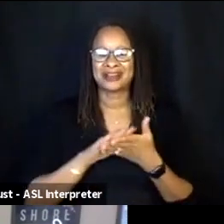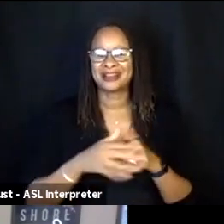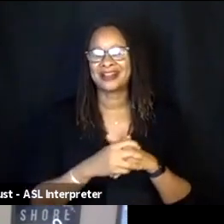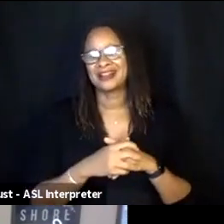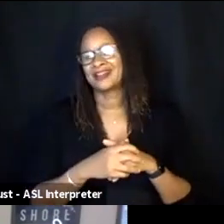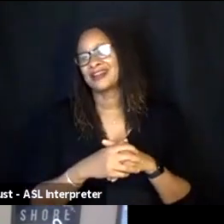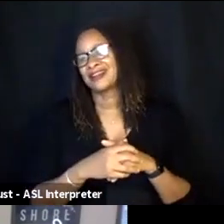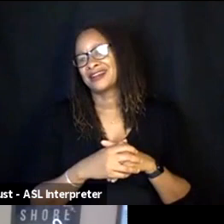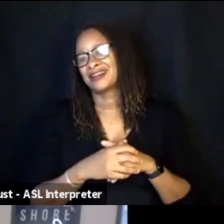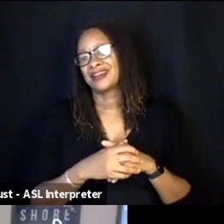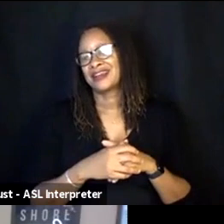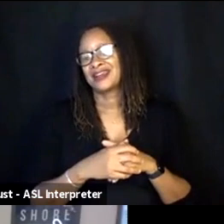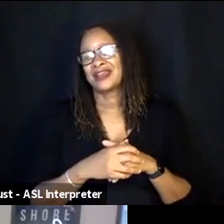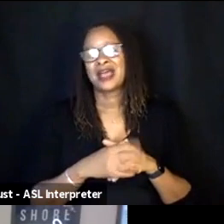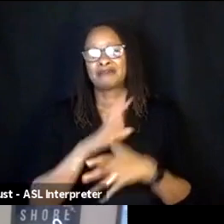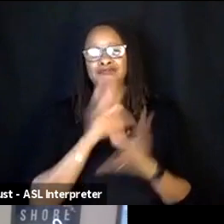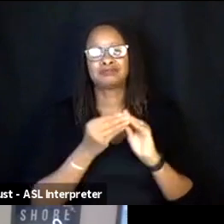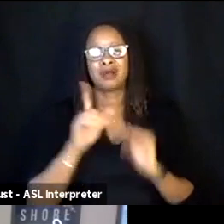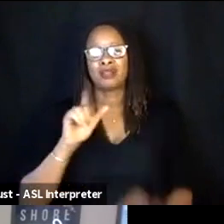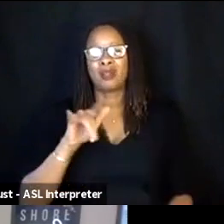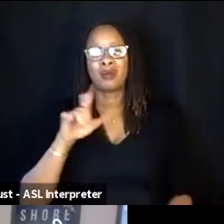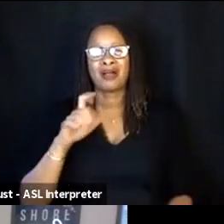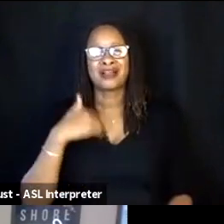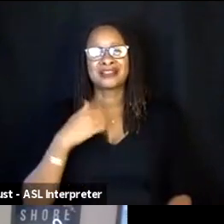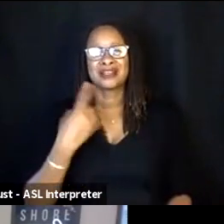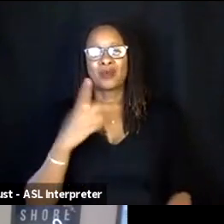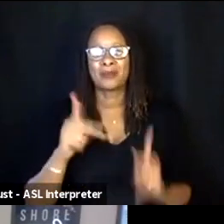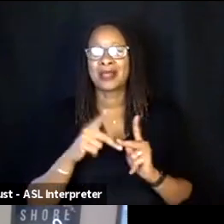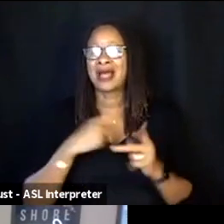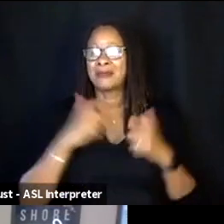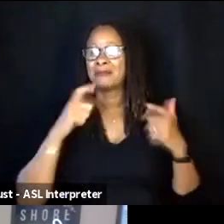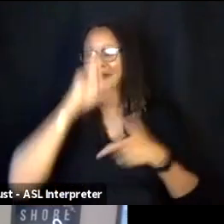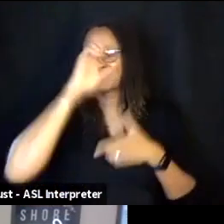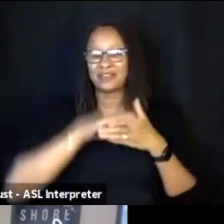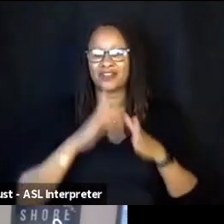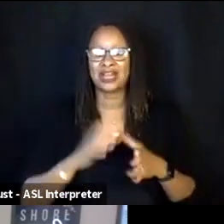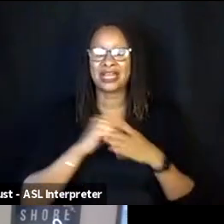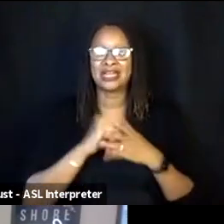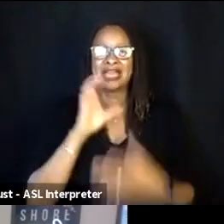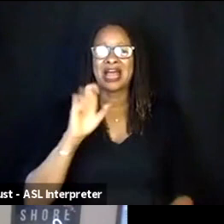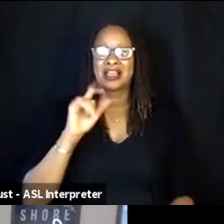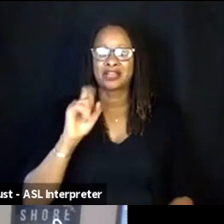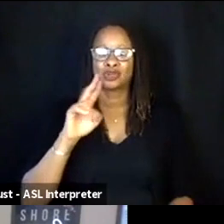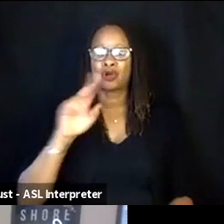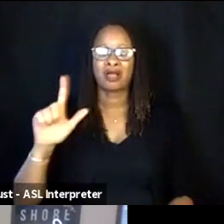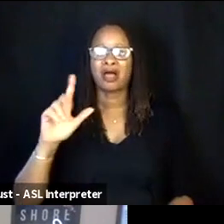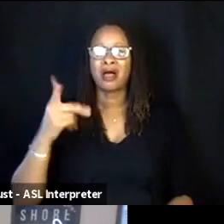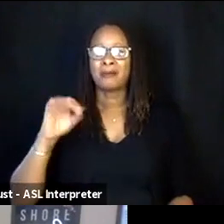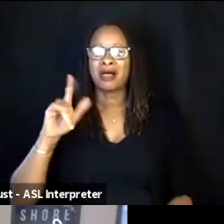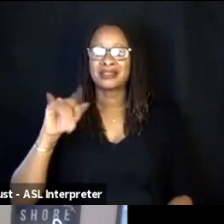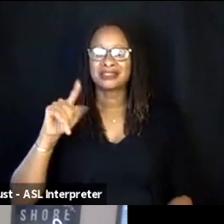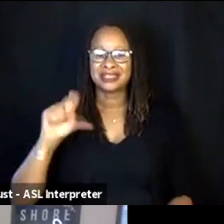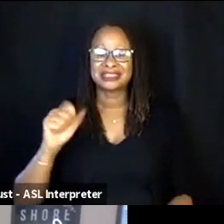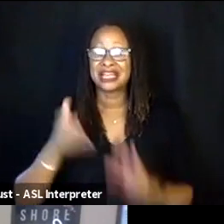all have said into one place. I'm a big believer in electoral politics and voting and running